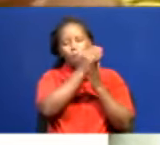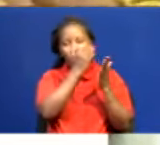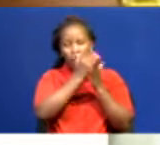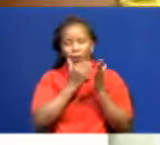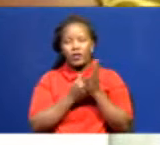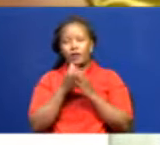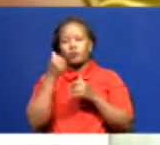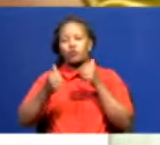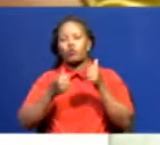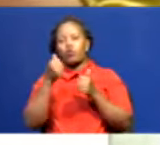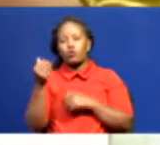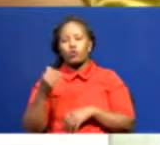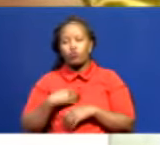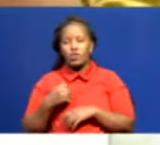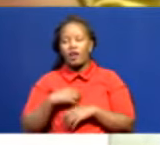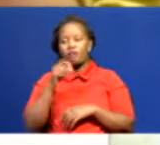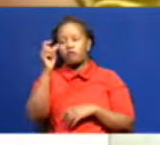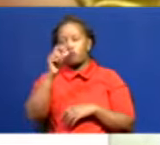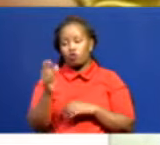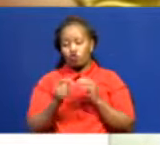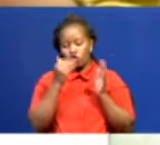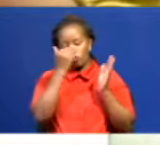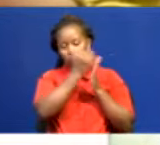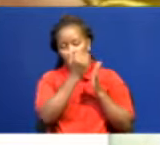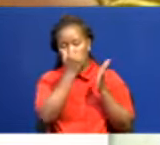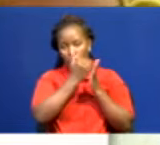kikanda, regional programs.